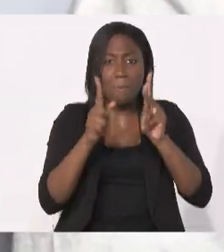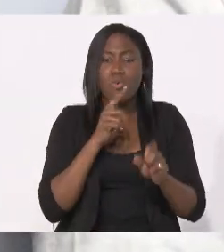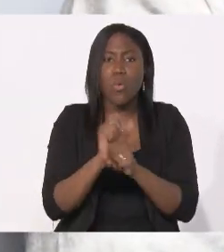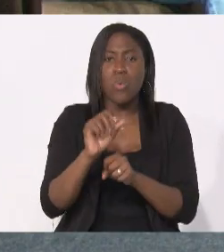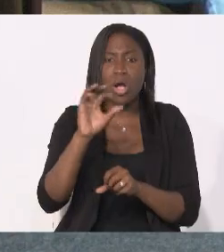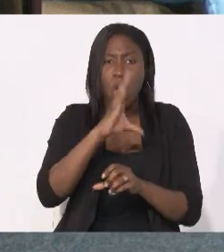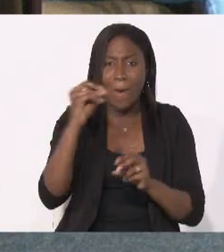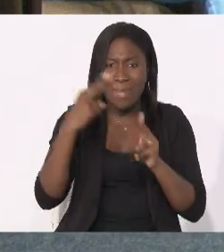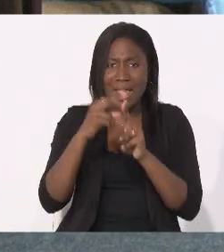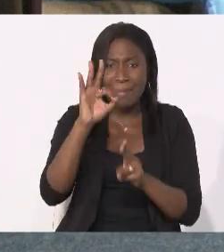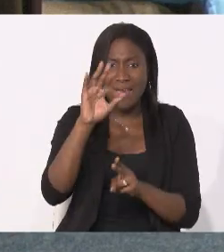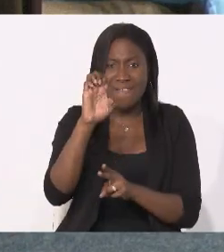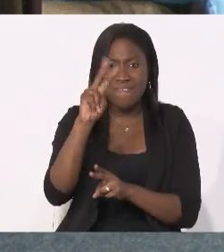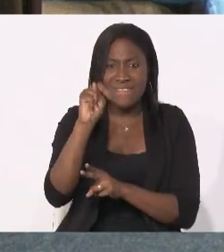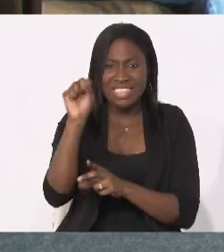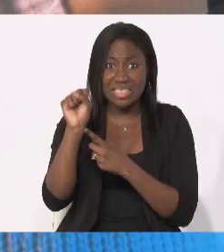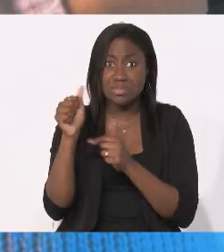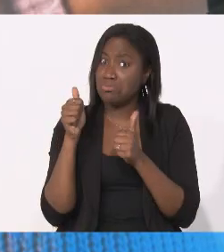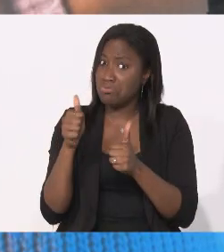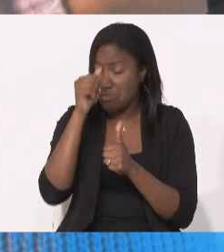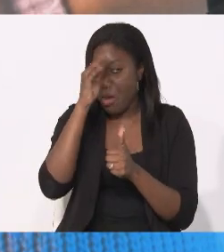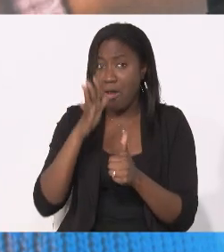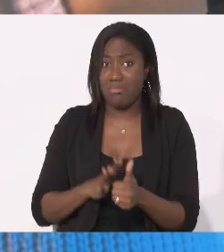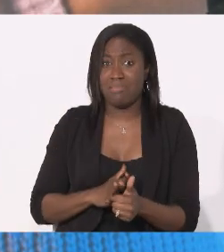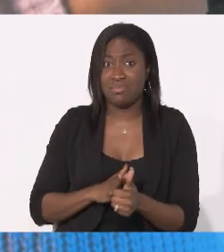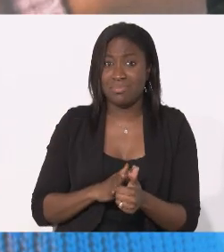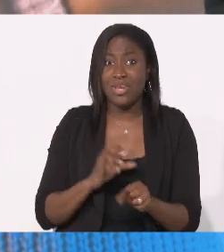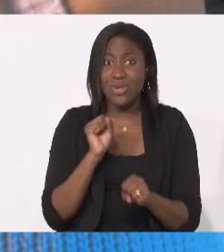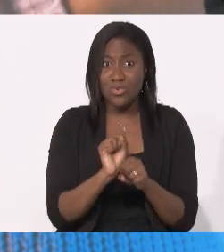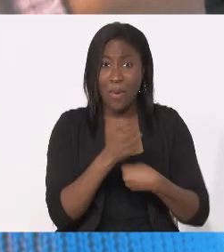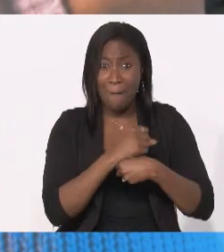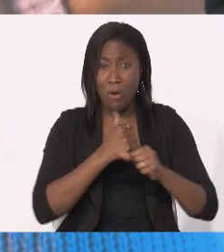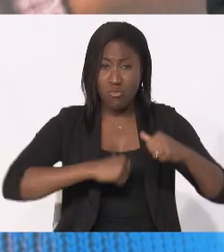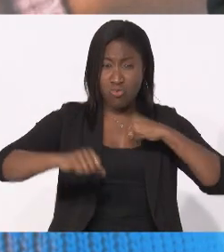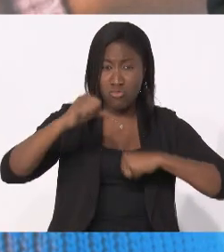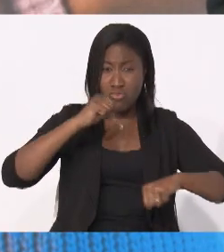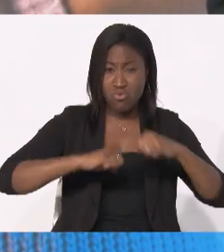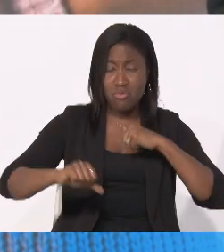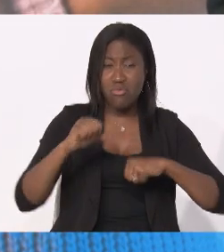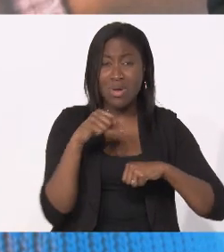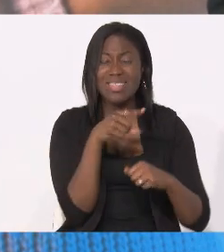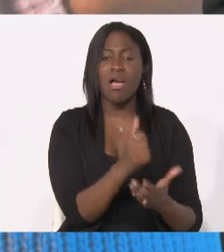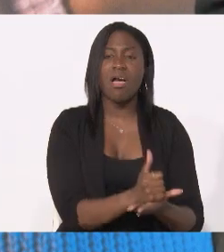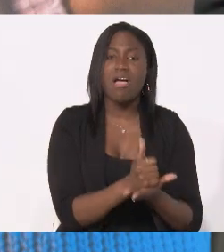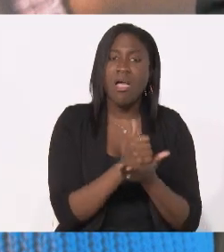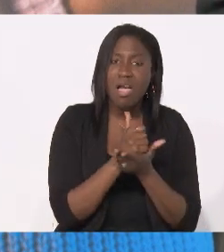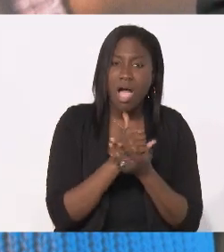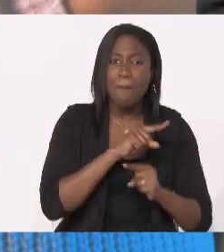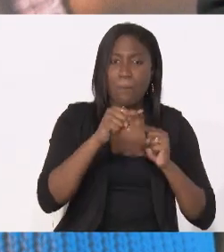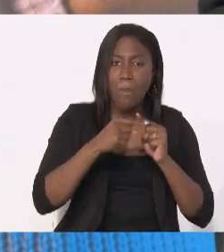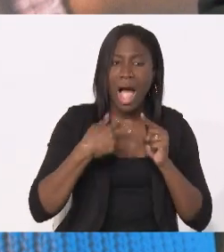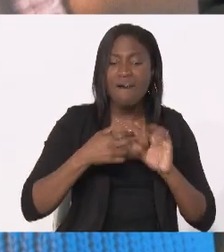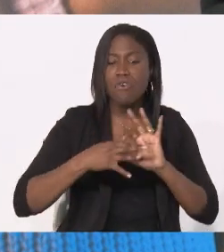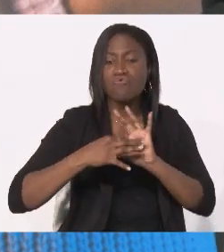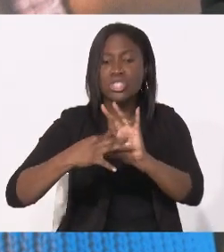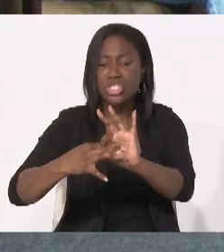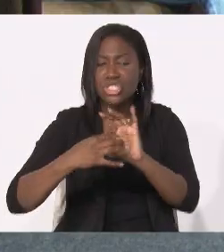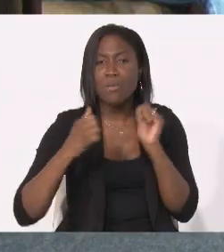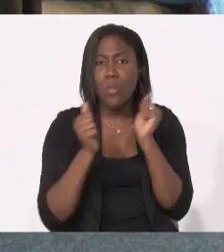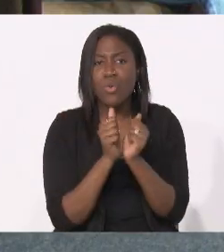I know. And that's important, and I'm not knocking because it's where we are. And conversations